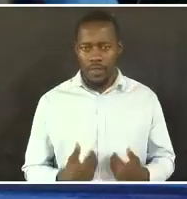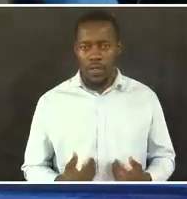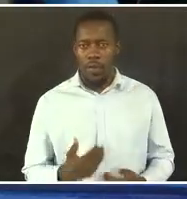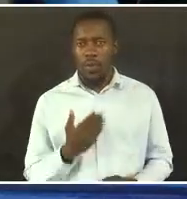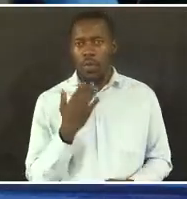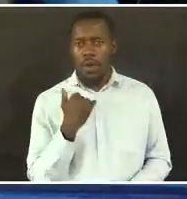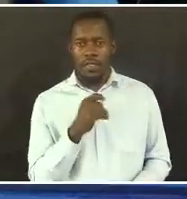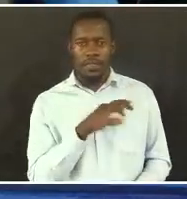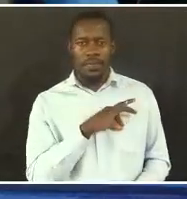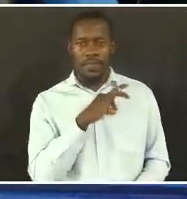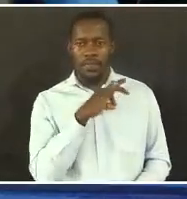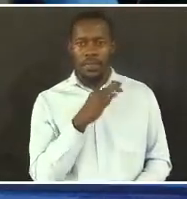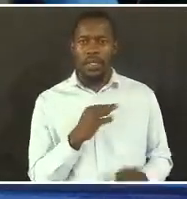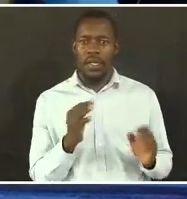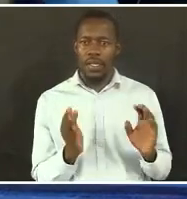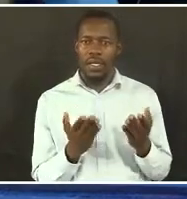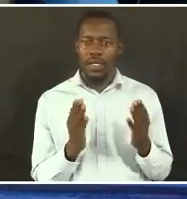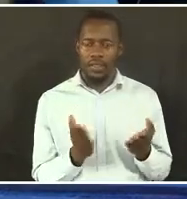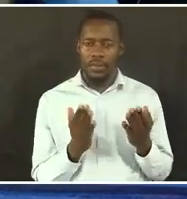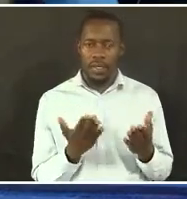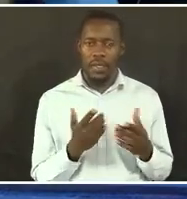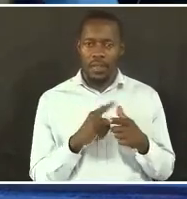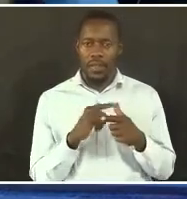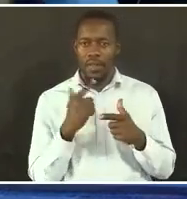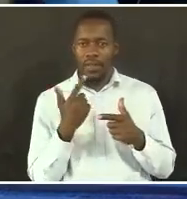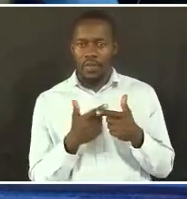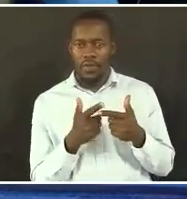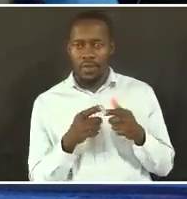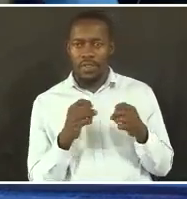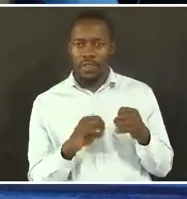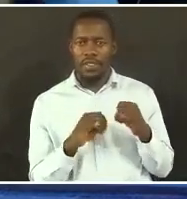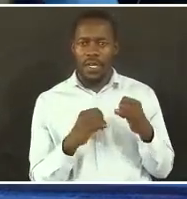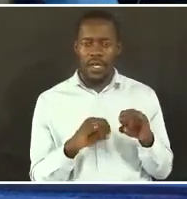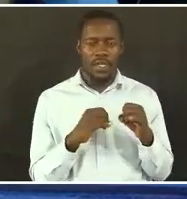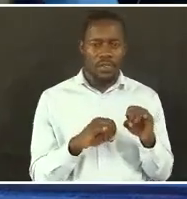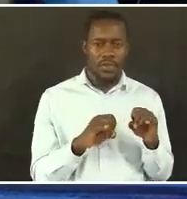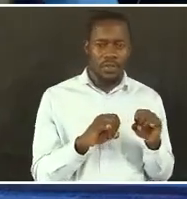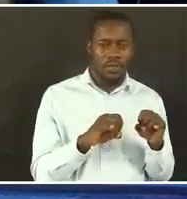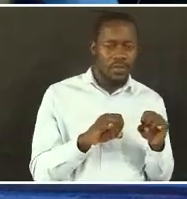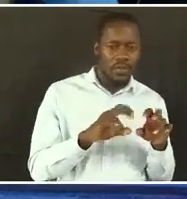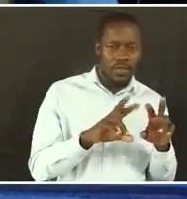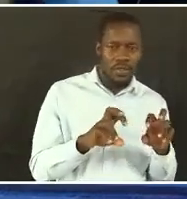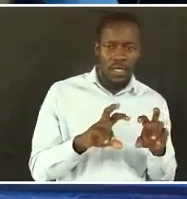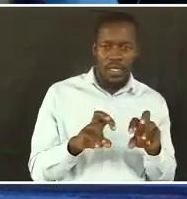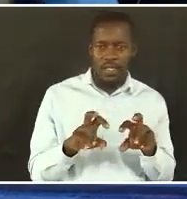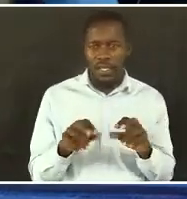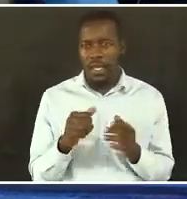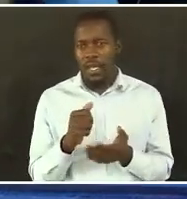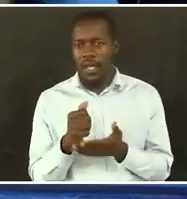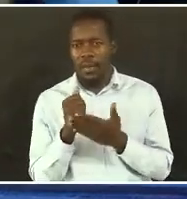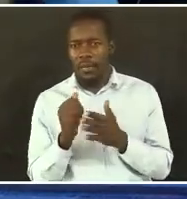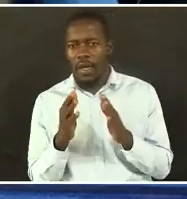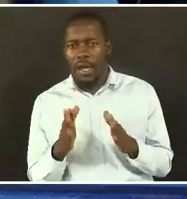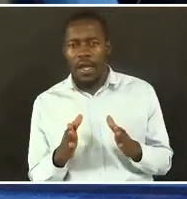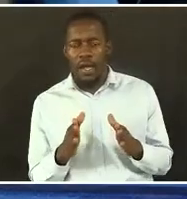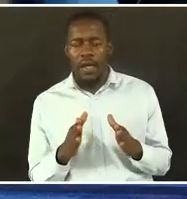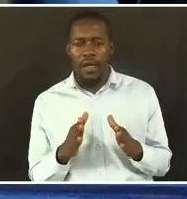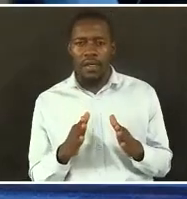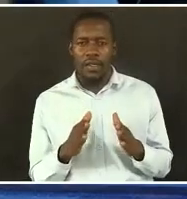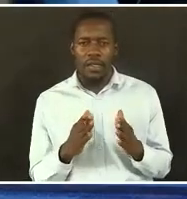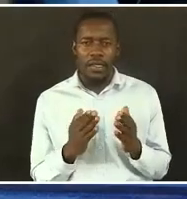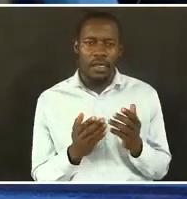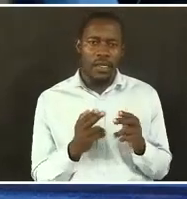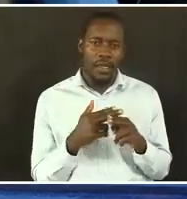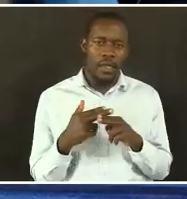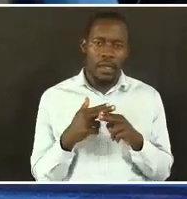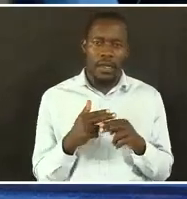So you are facilitating that process as a chaplain. We are talking about a caregiver. You are trying to support this